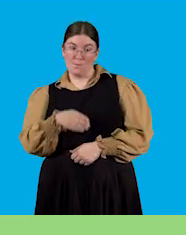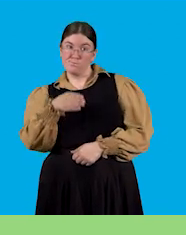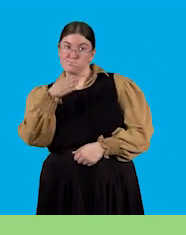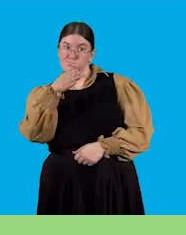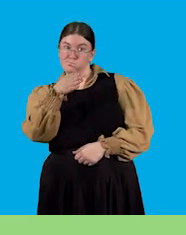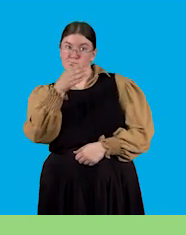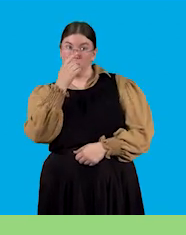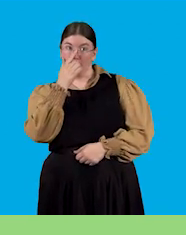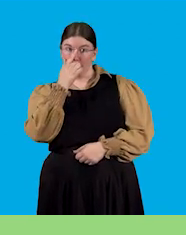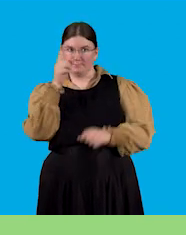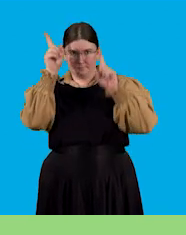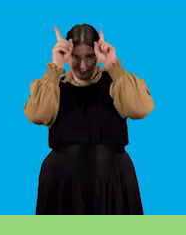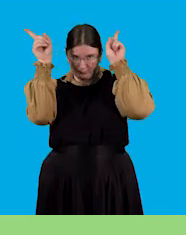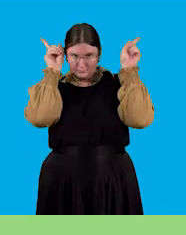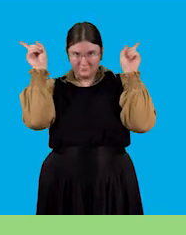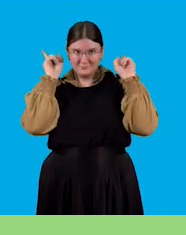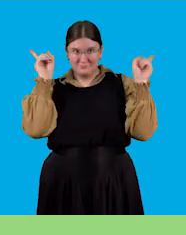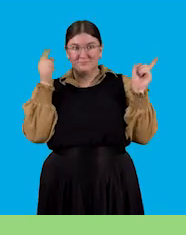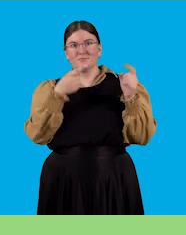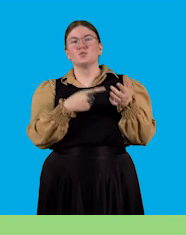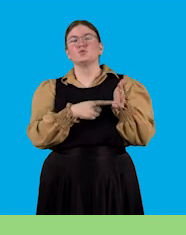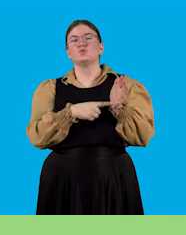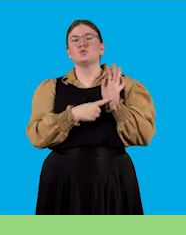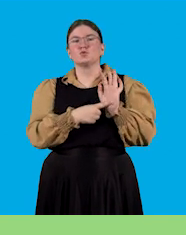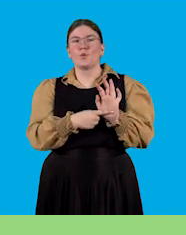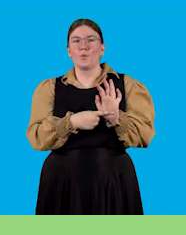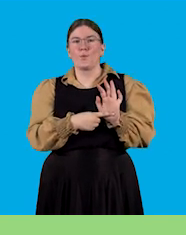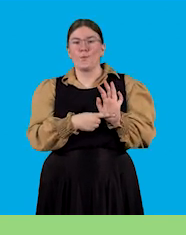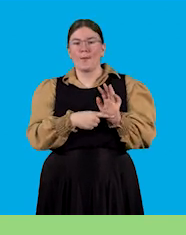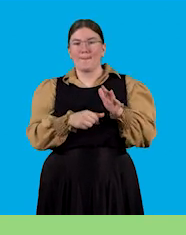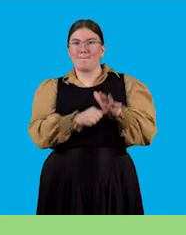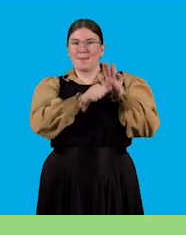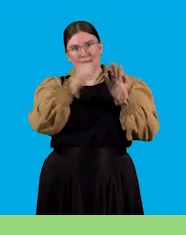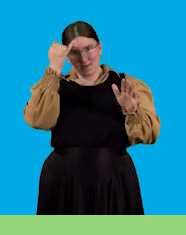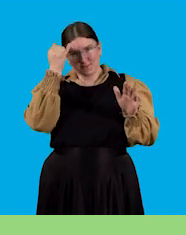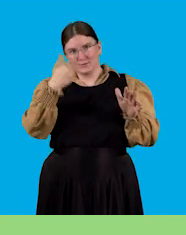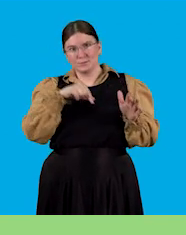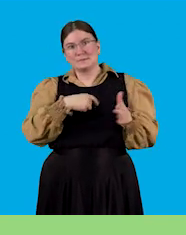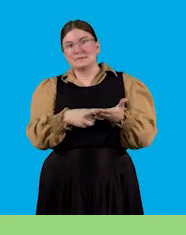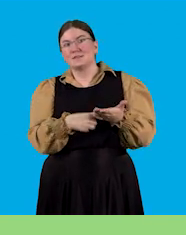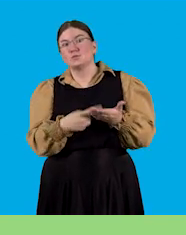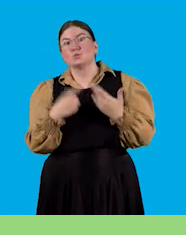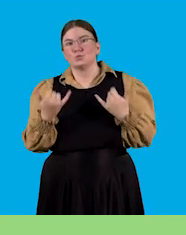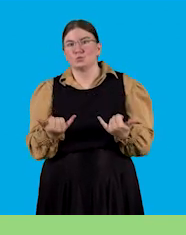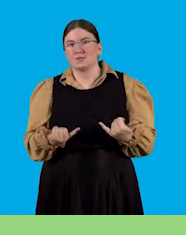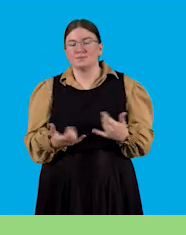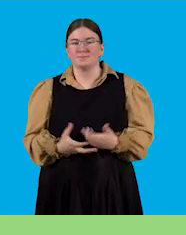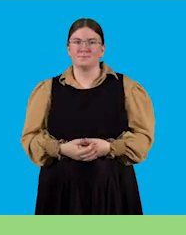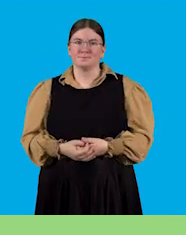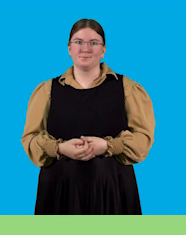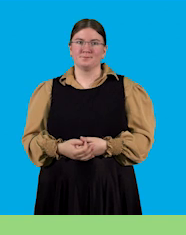you, you have a concept map showing the main concepts that will be covered in today's